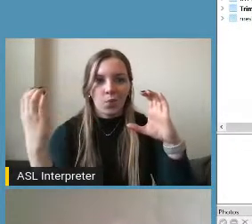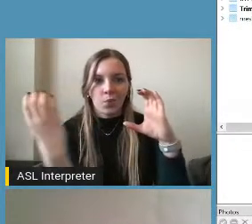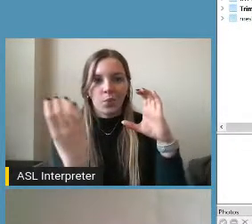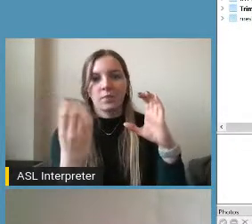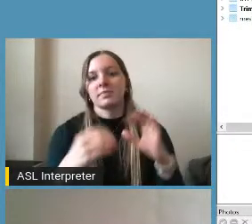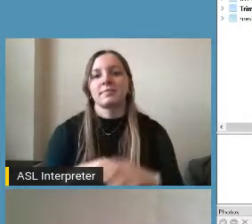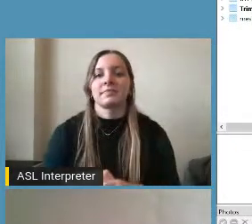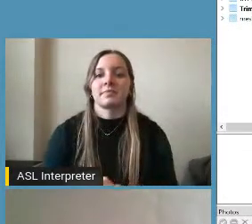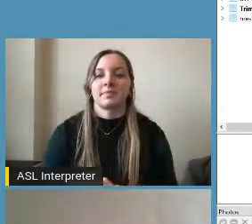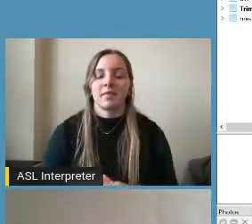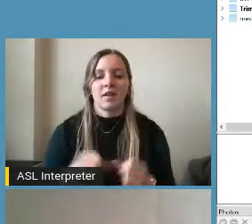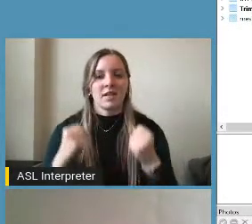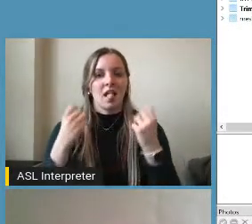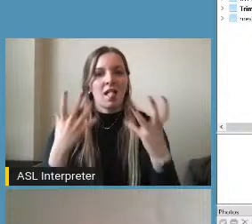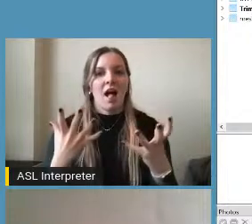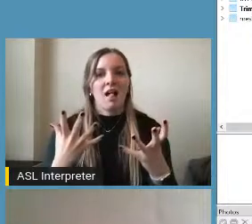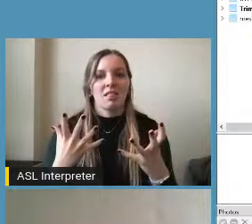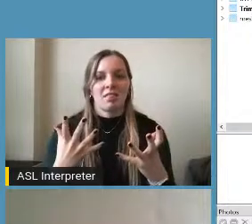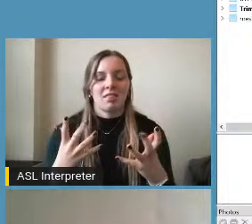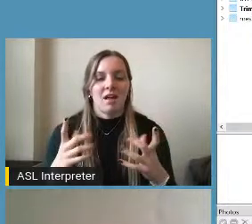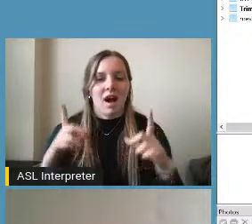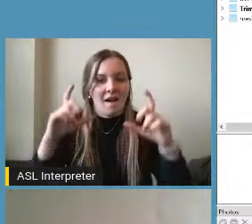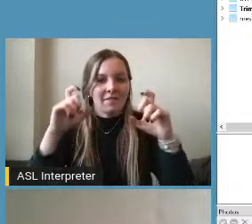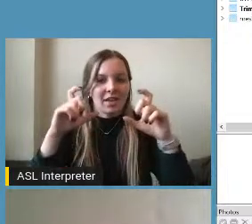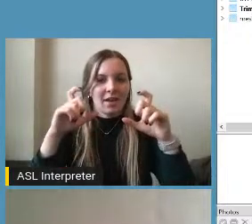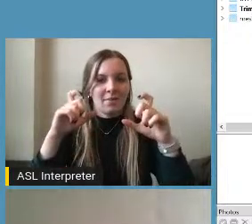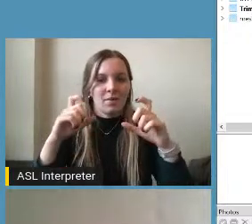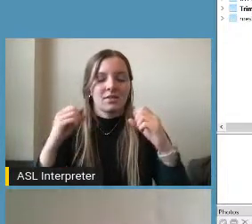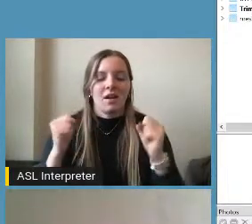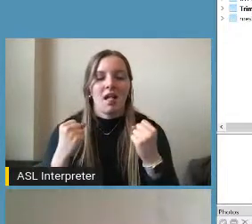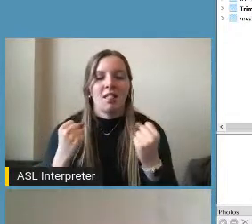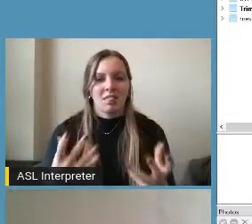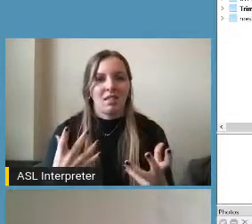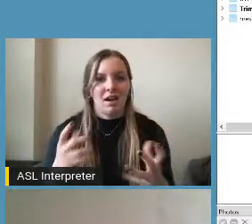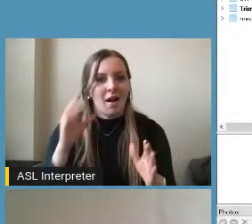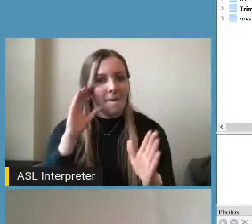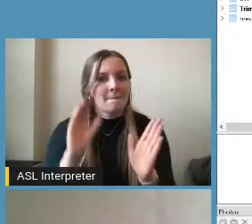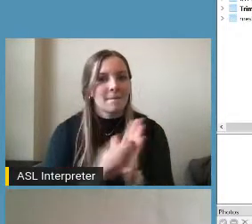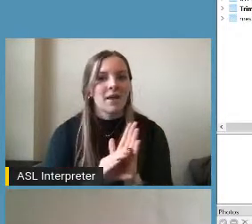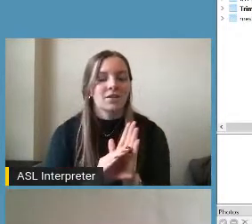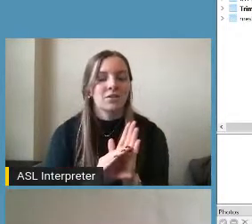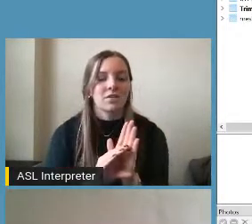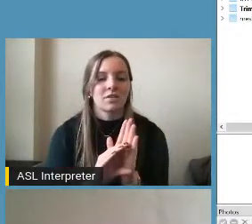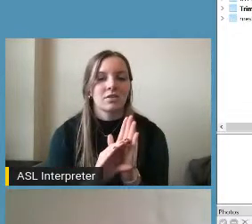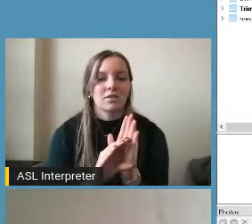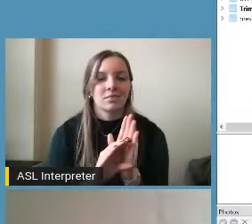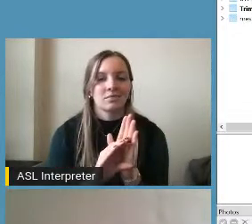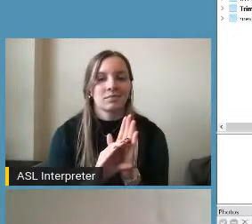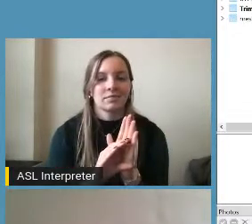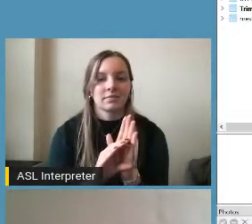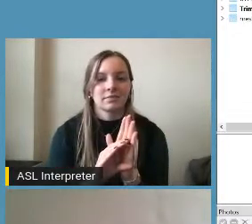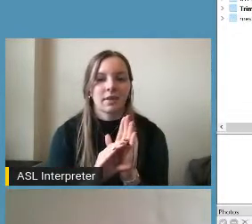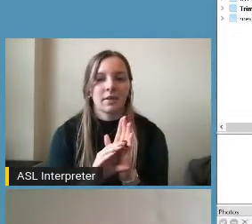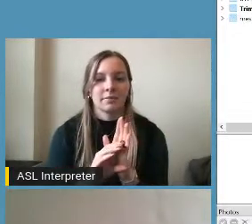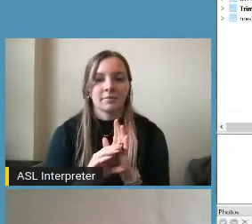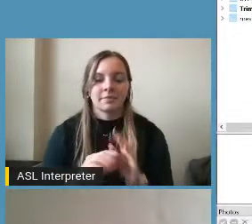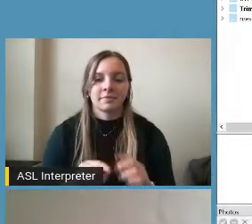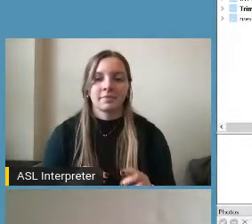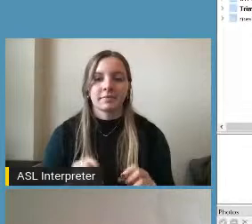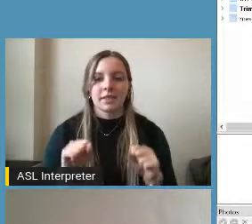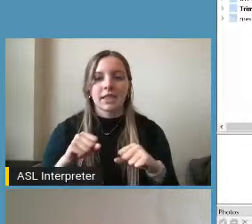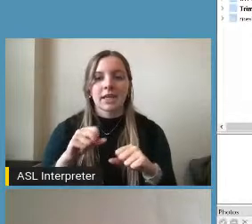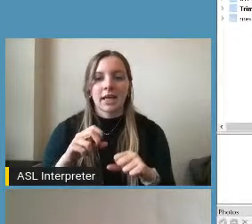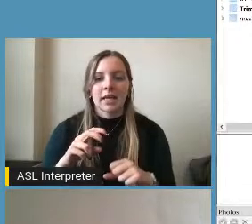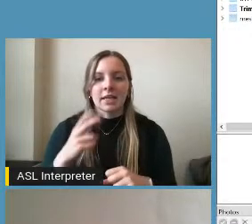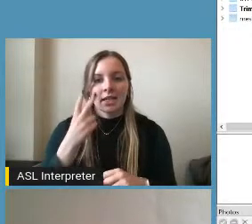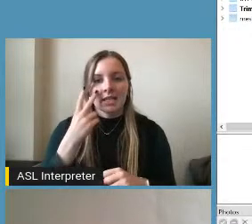It's 225 images. Probably could be done with a little bit less and still get, the same quality. And then note around the top here, there's